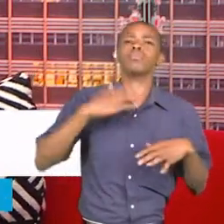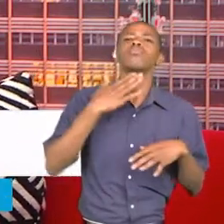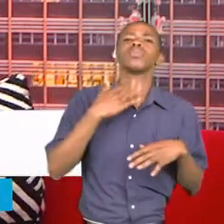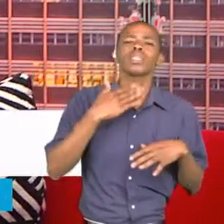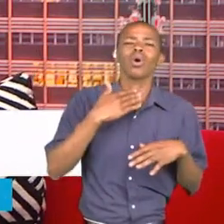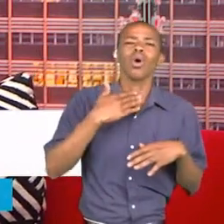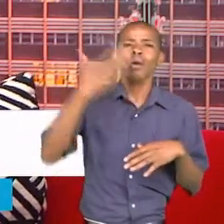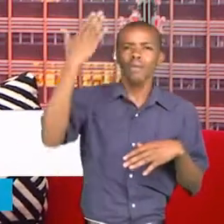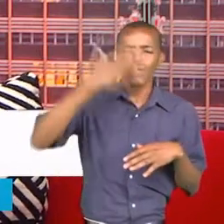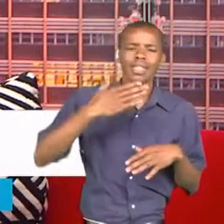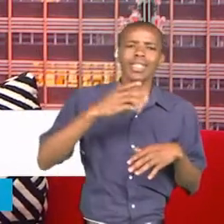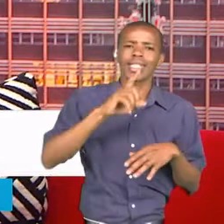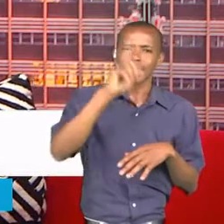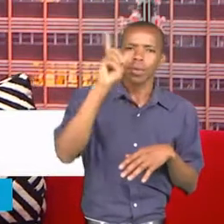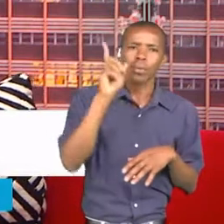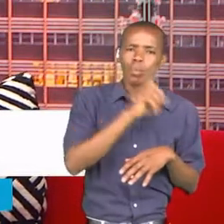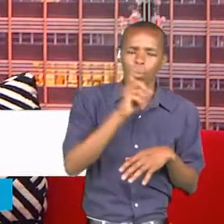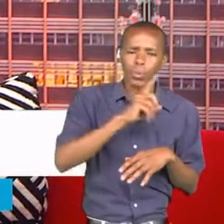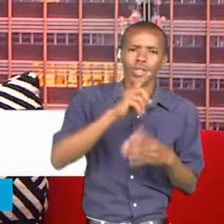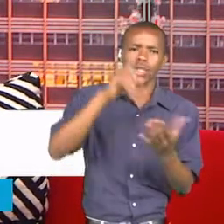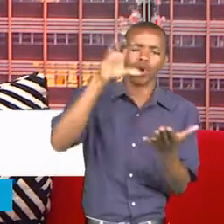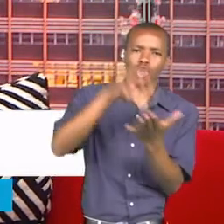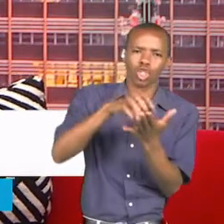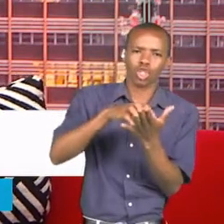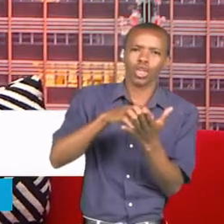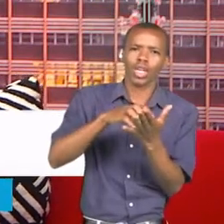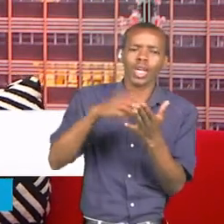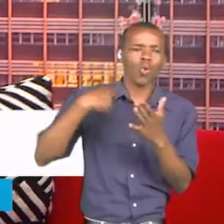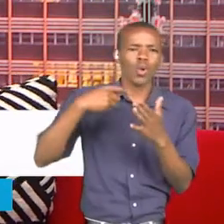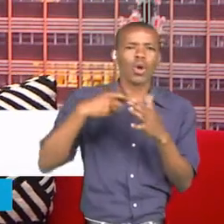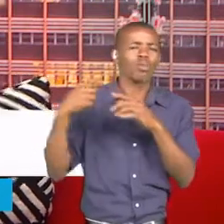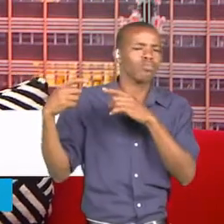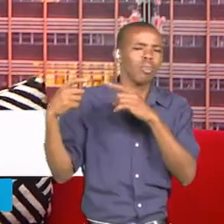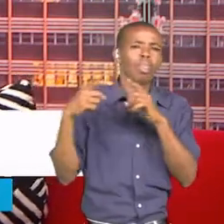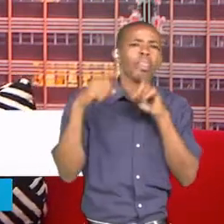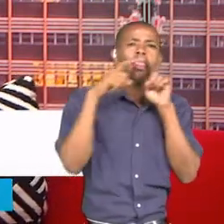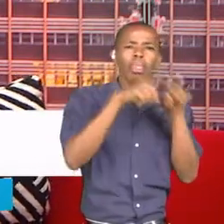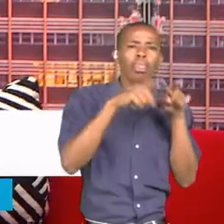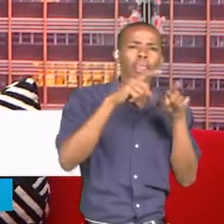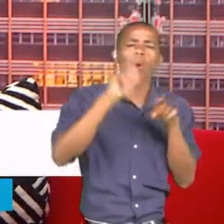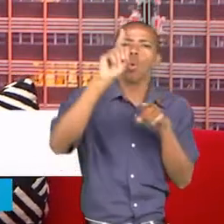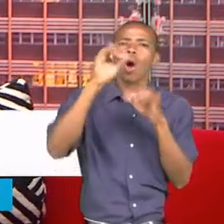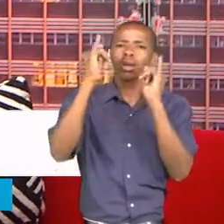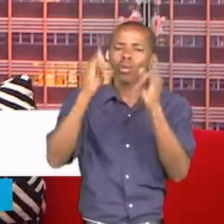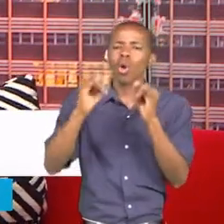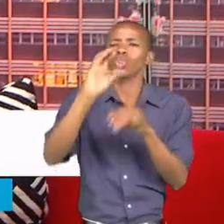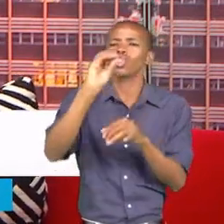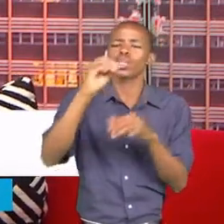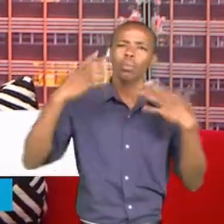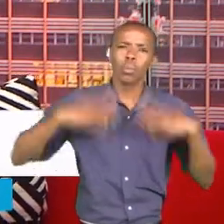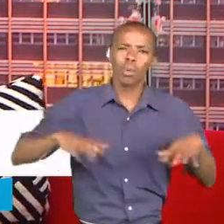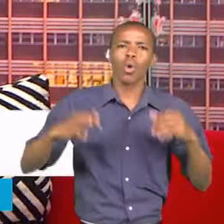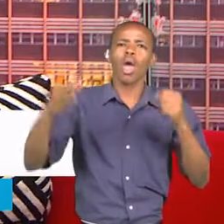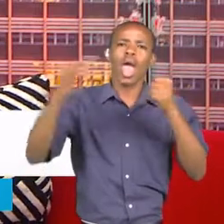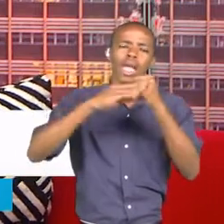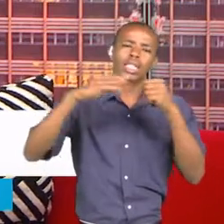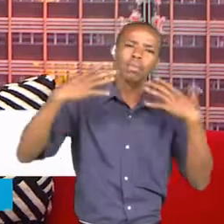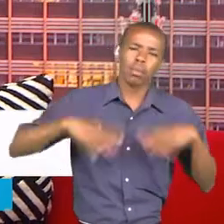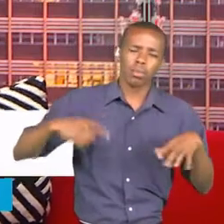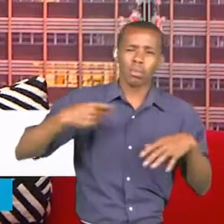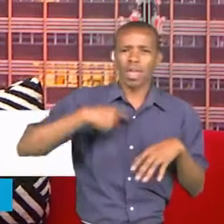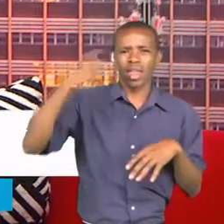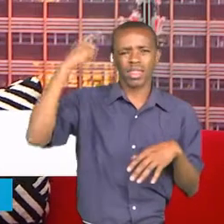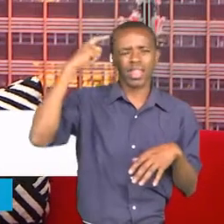facing serious famine conditions. So let's not argue whether it's one person or zero people or eight people. I think